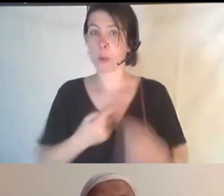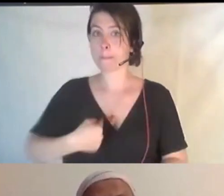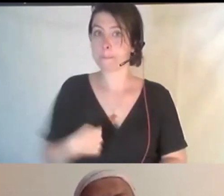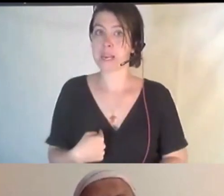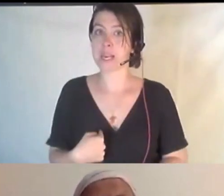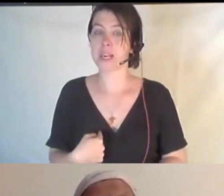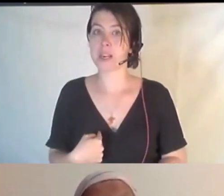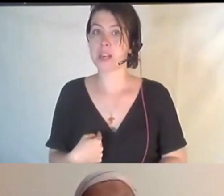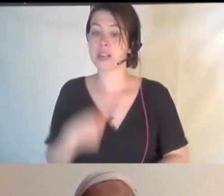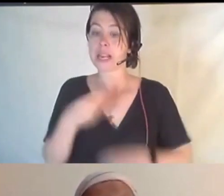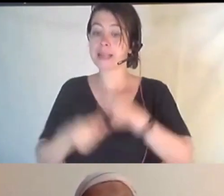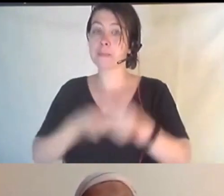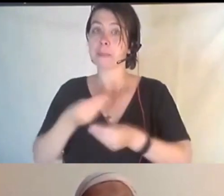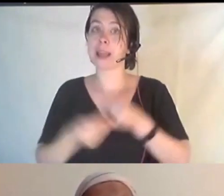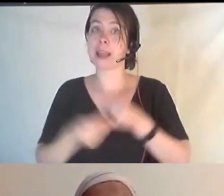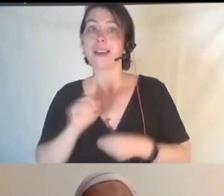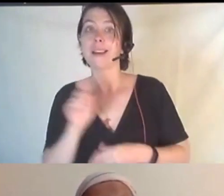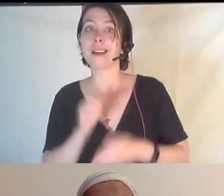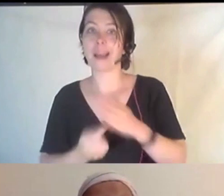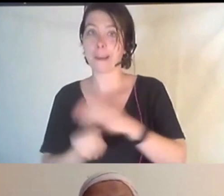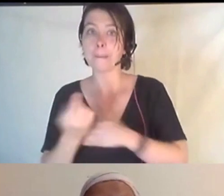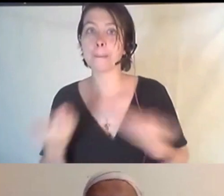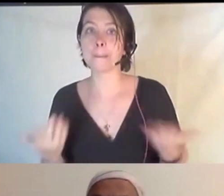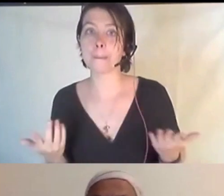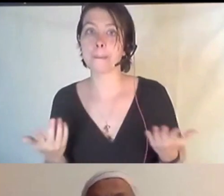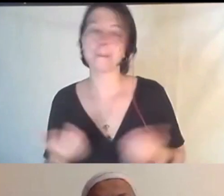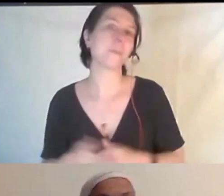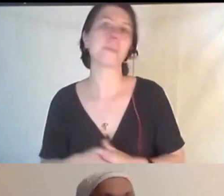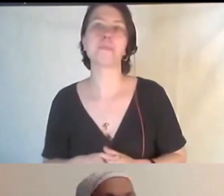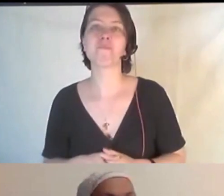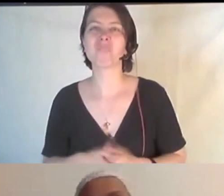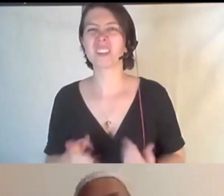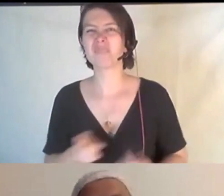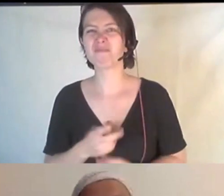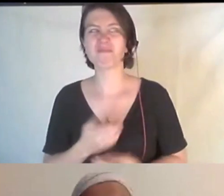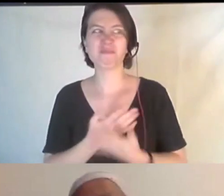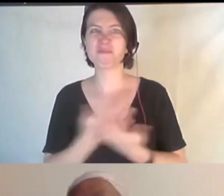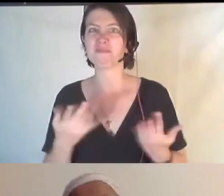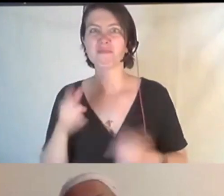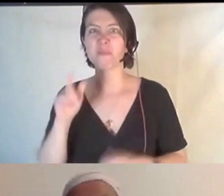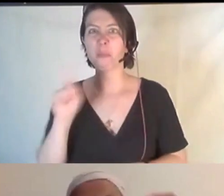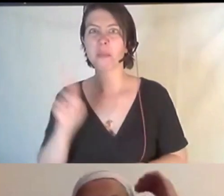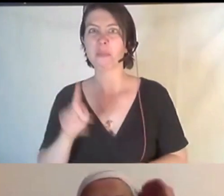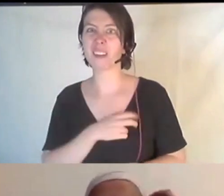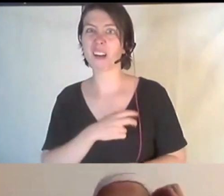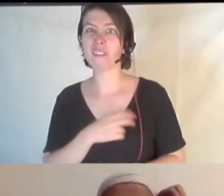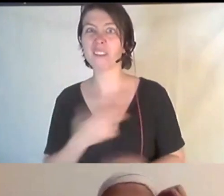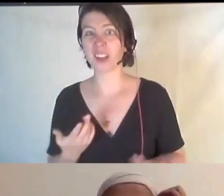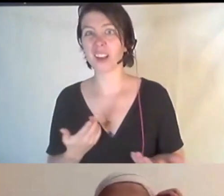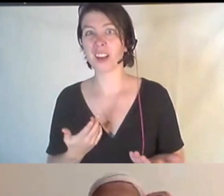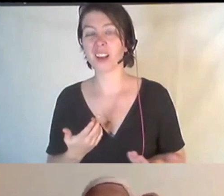you know, explain what's happening a bit. And there's a nervousness around it. I mean, it is interesting, isn't it, Sheryl?